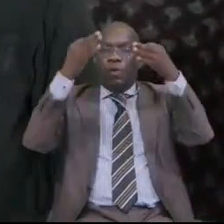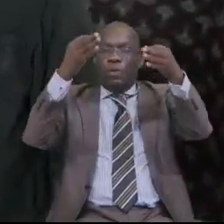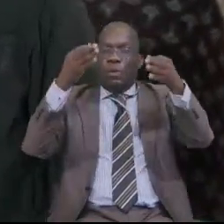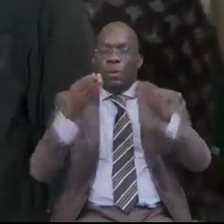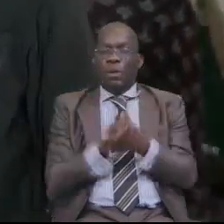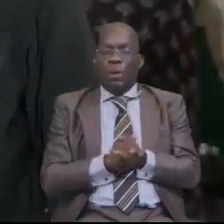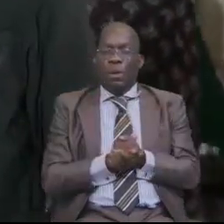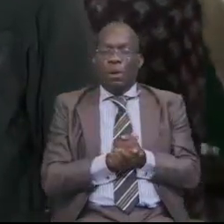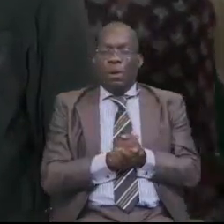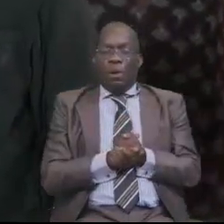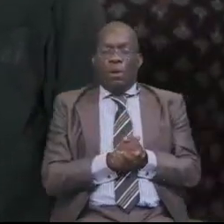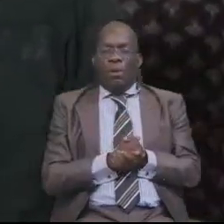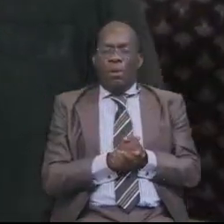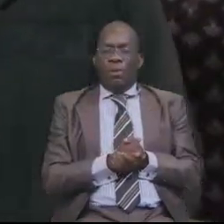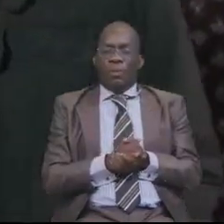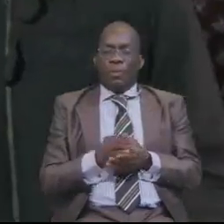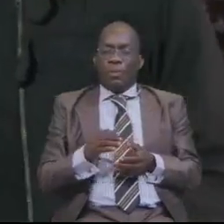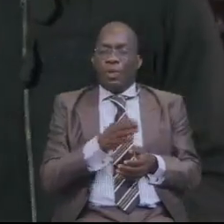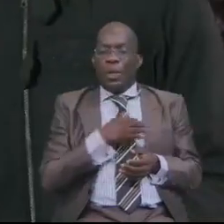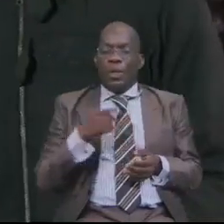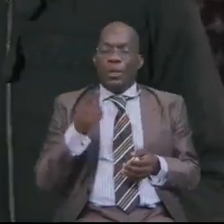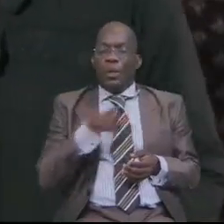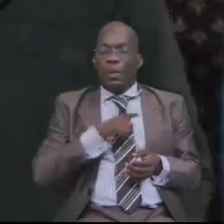And the Lord is not going to disappoint you.